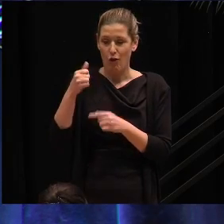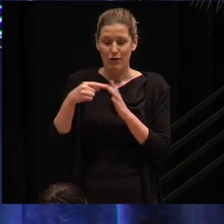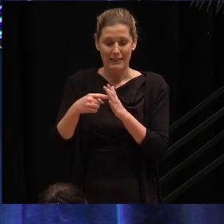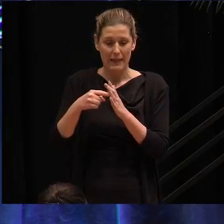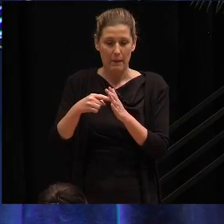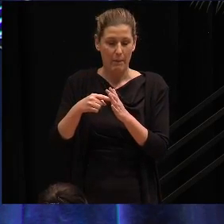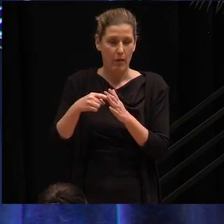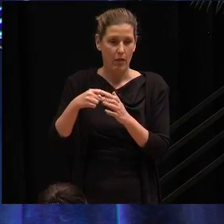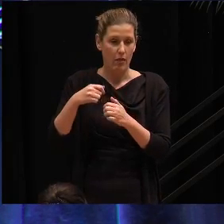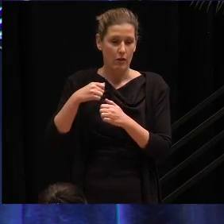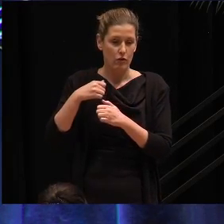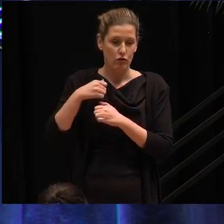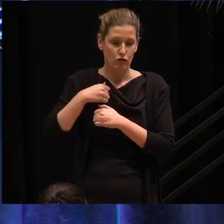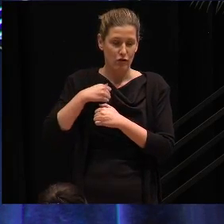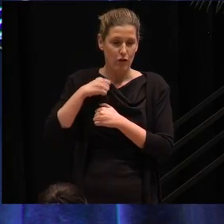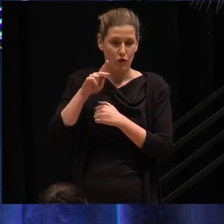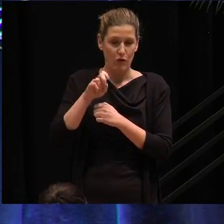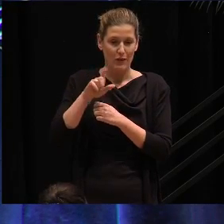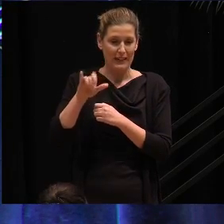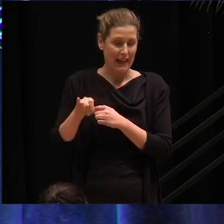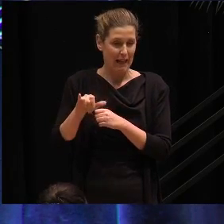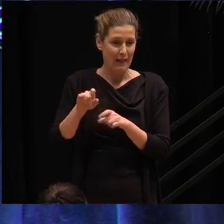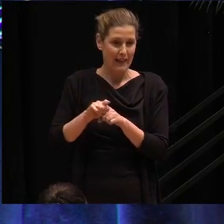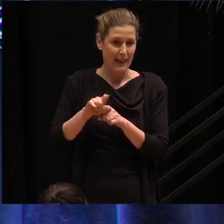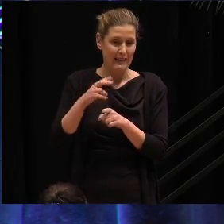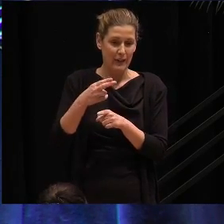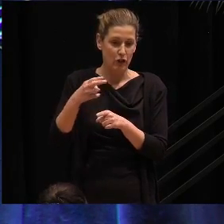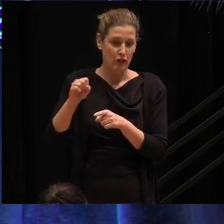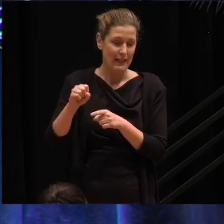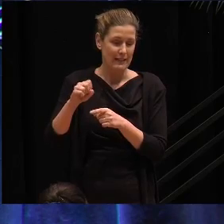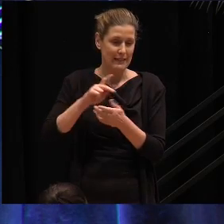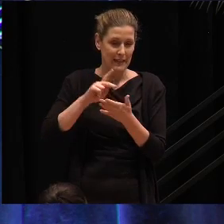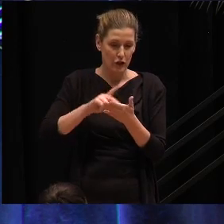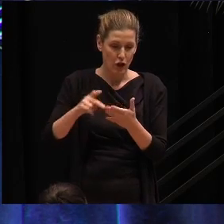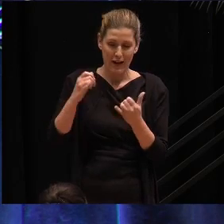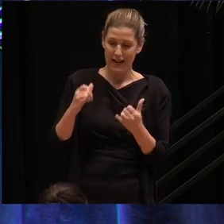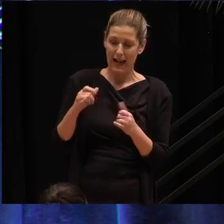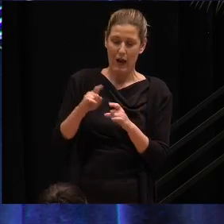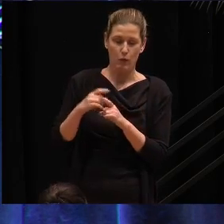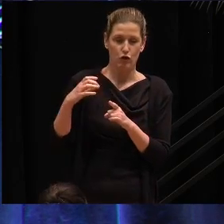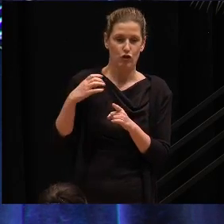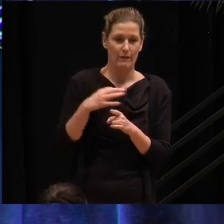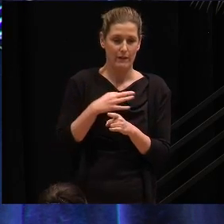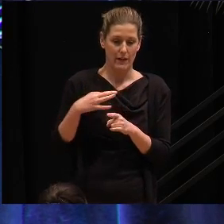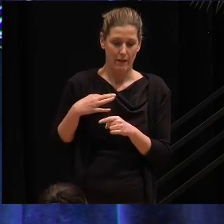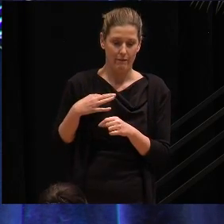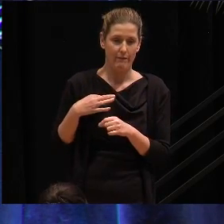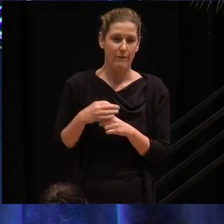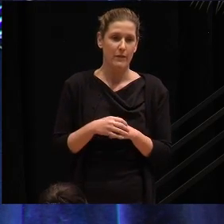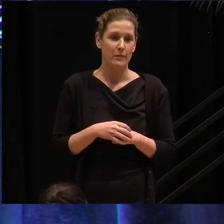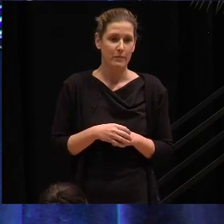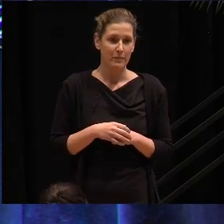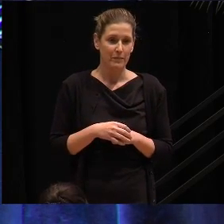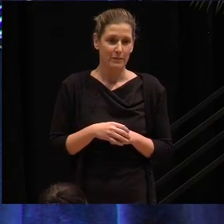Kelly, as HHS Secretary and now as Chief of Staff, is